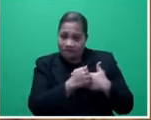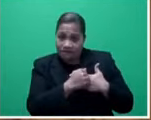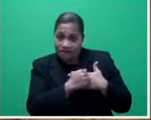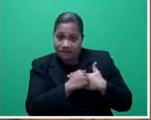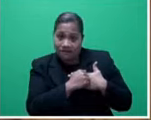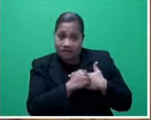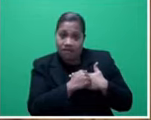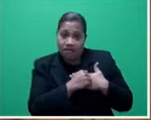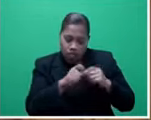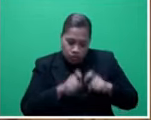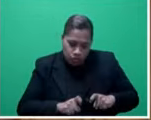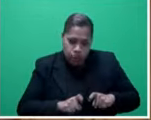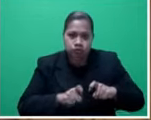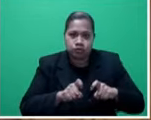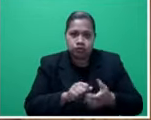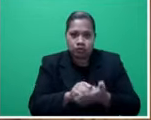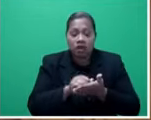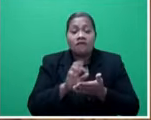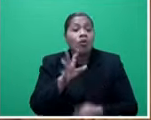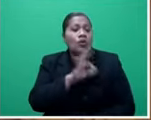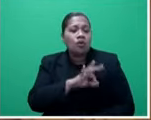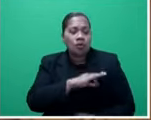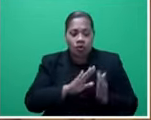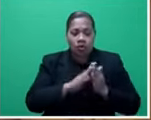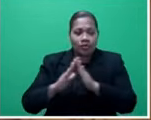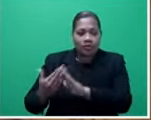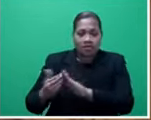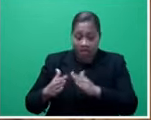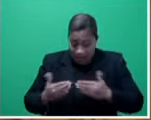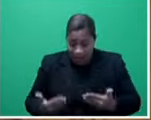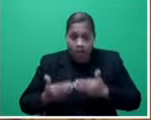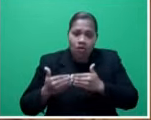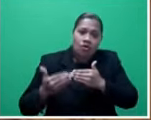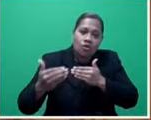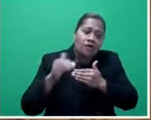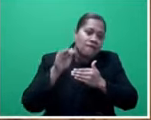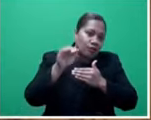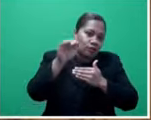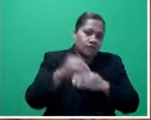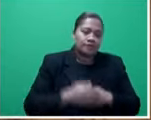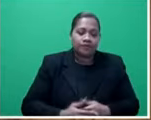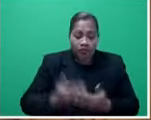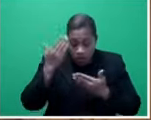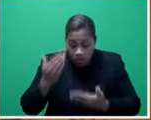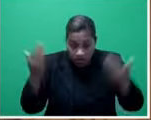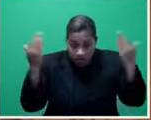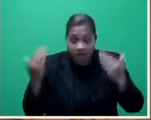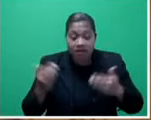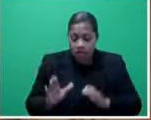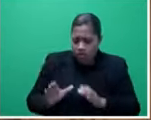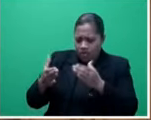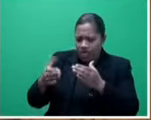are maintained for the benefit of the community now and in the future. Honourable Speaker, the committee